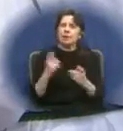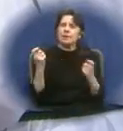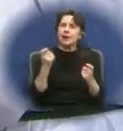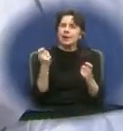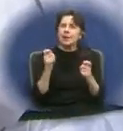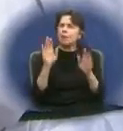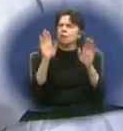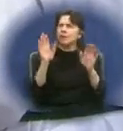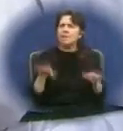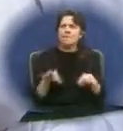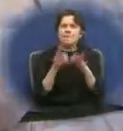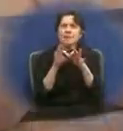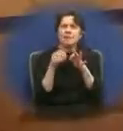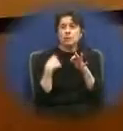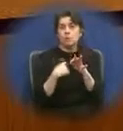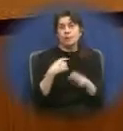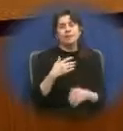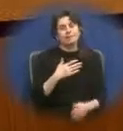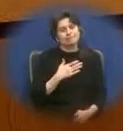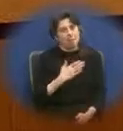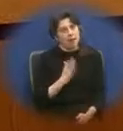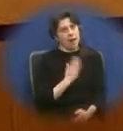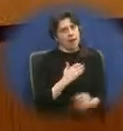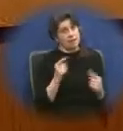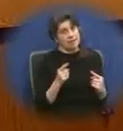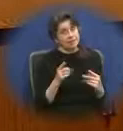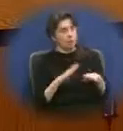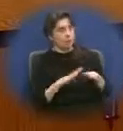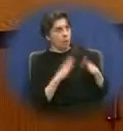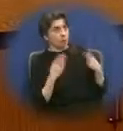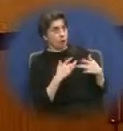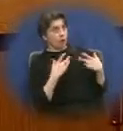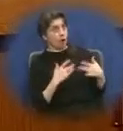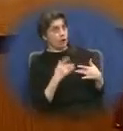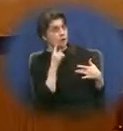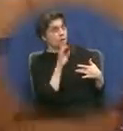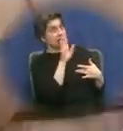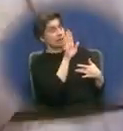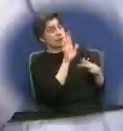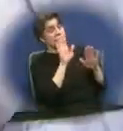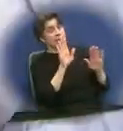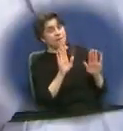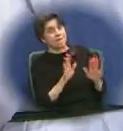we acknowledge our sins, let's open our hearts to God's divine mercy.